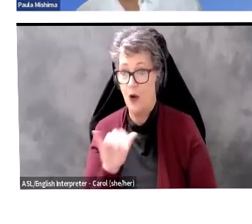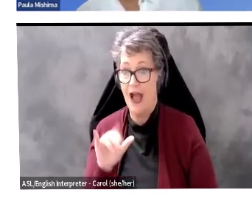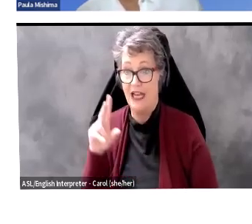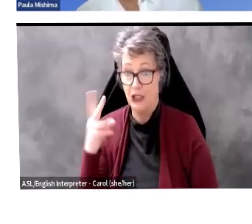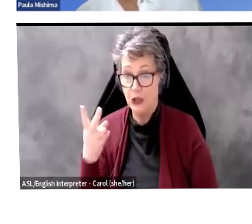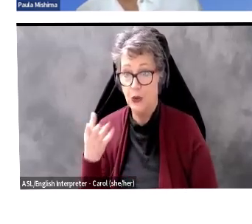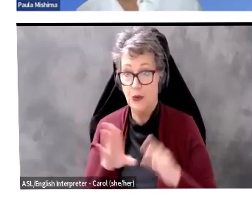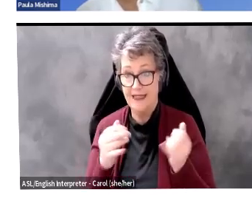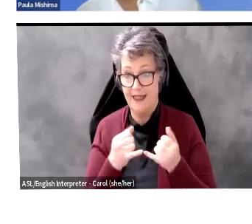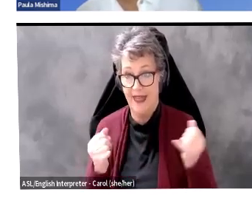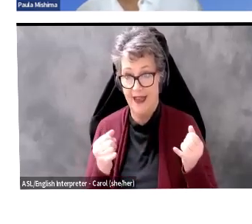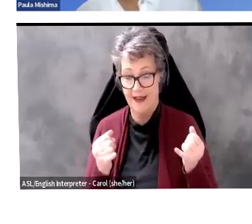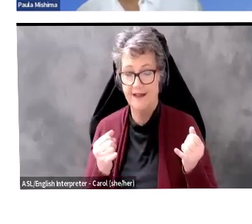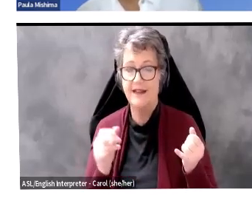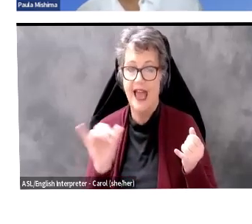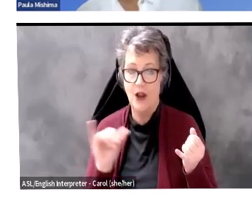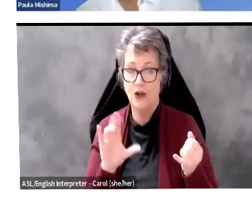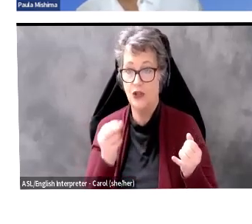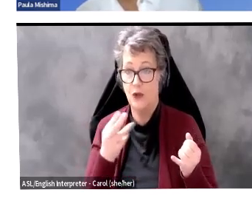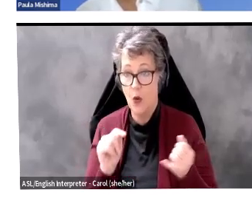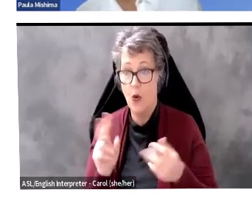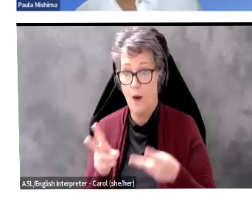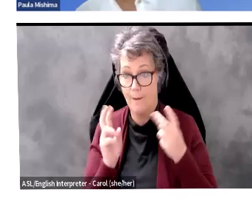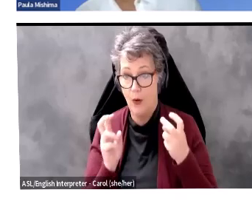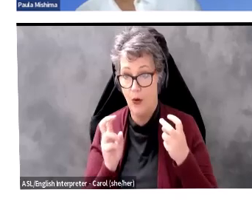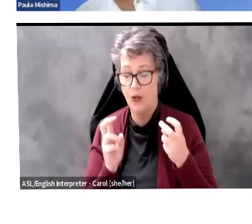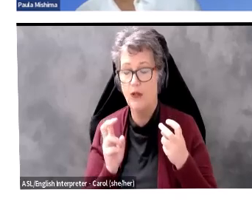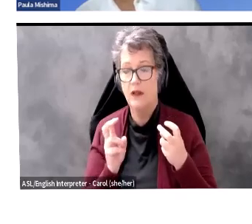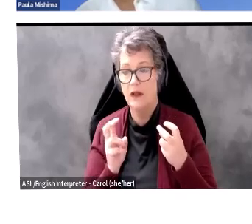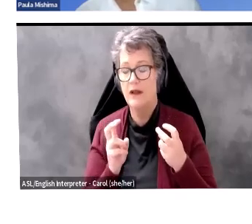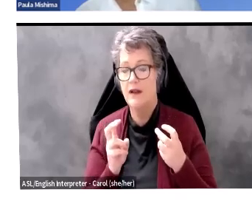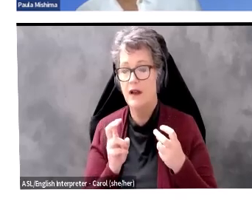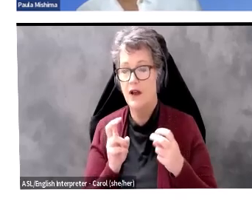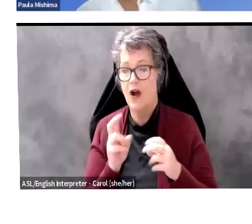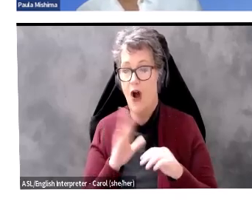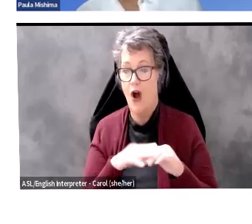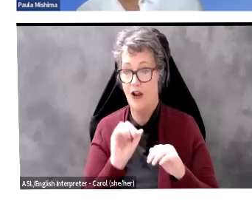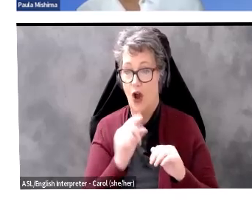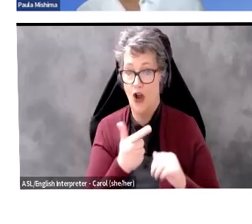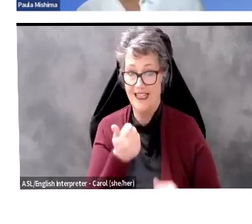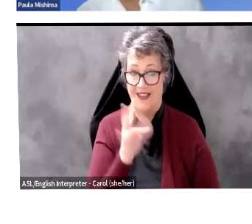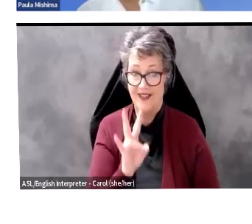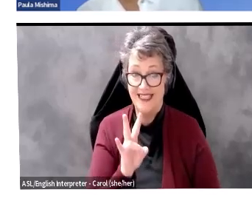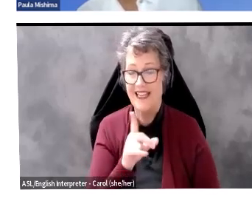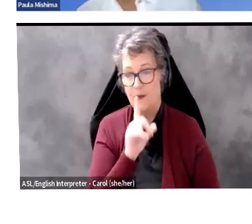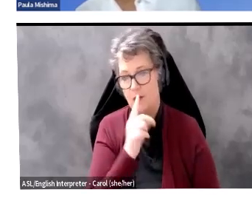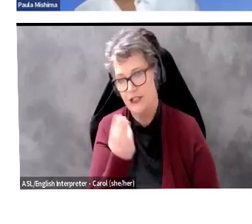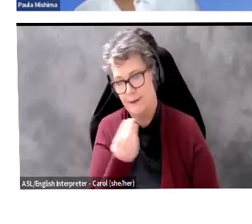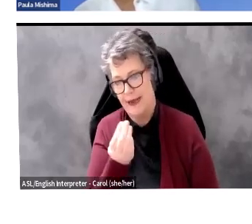2 deadline as well as a cohort poll on August 17th, which is a Monday.